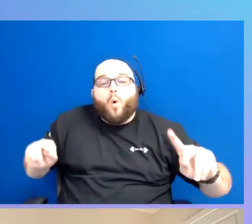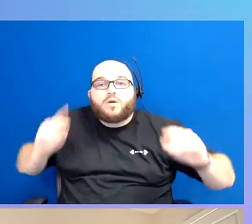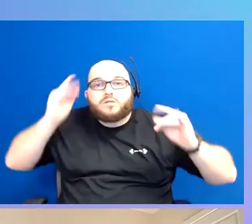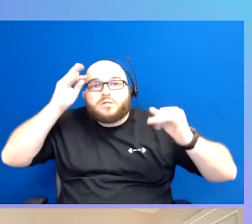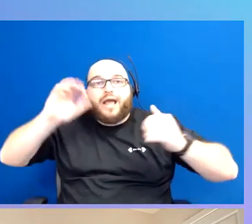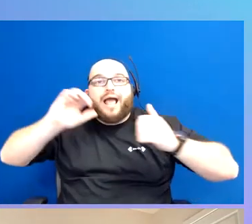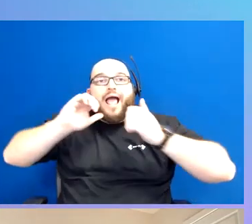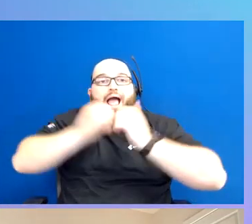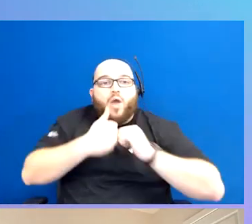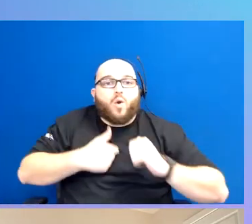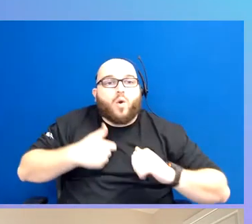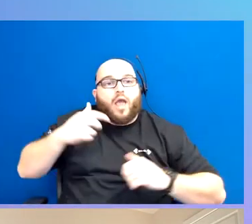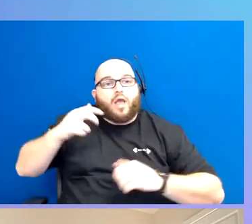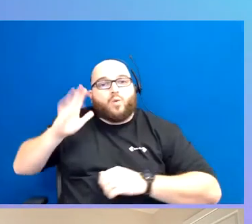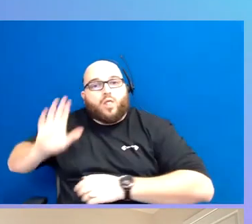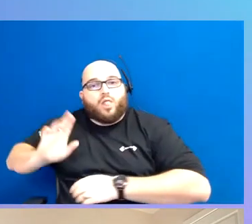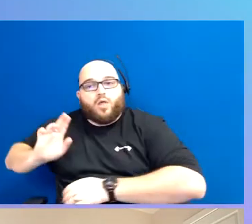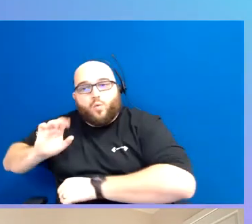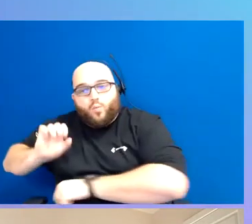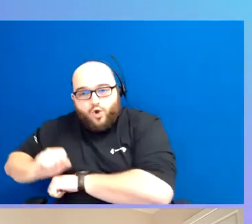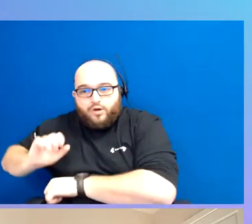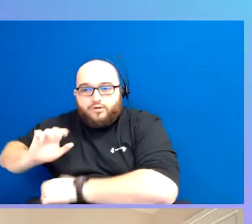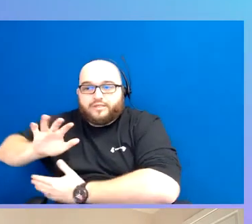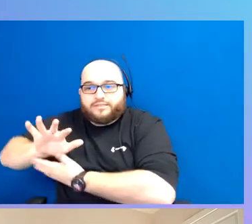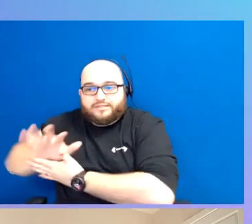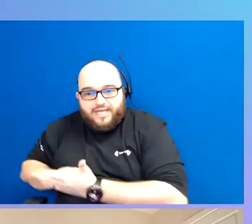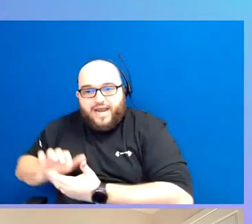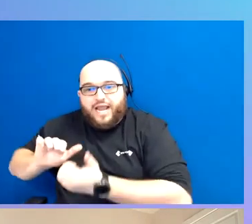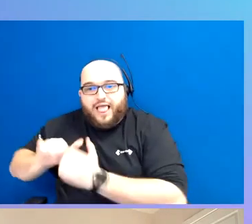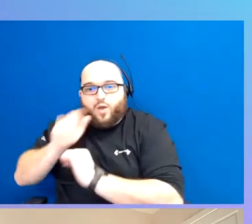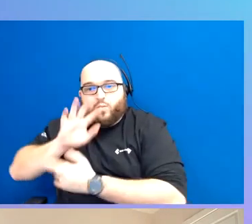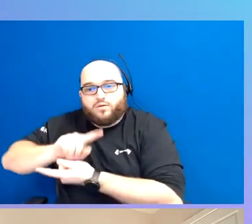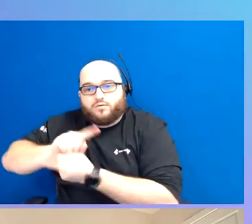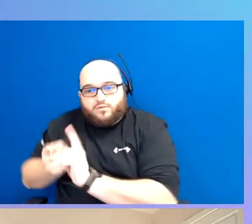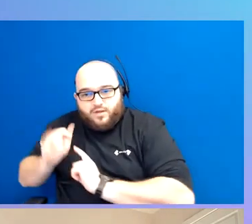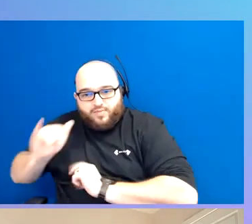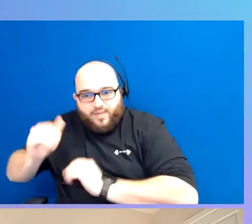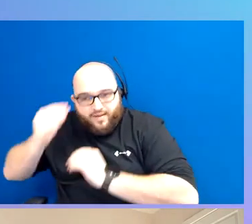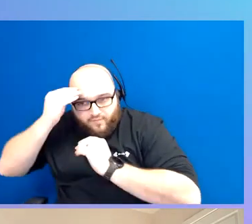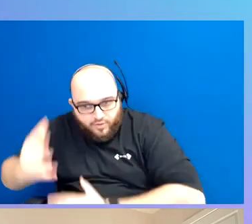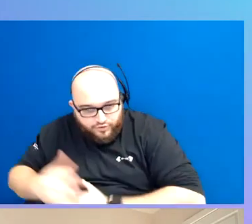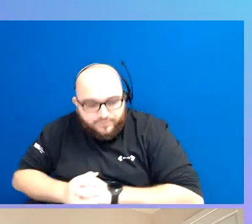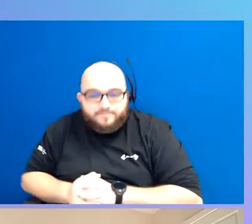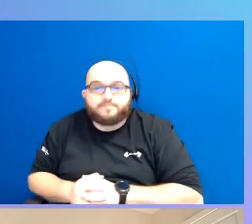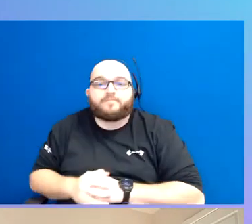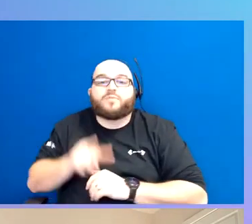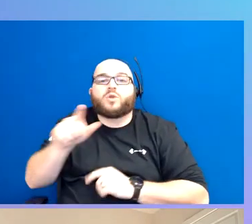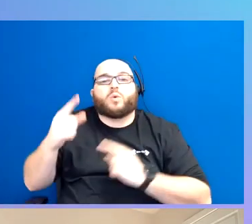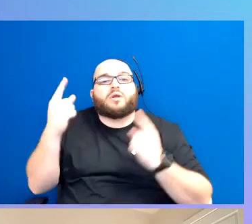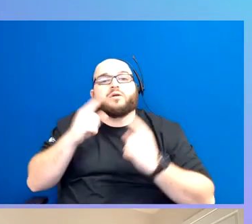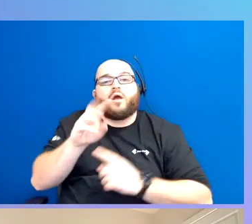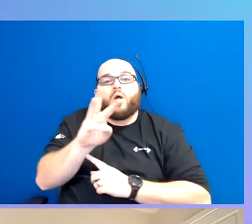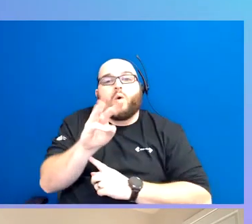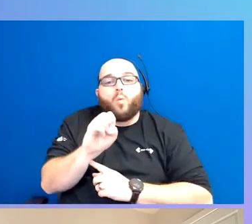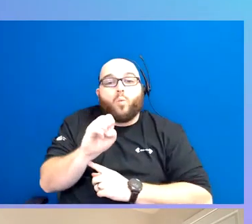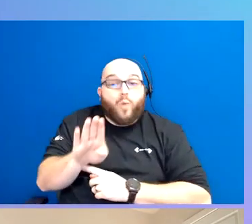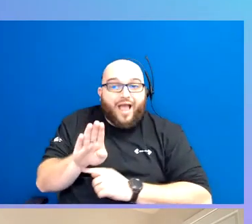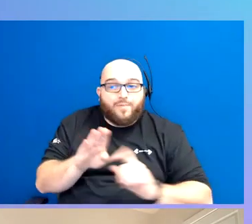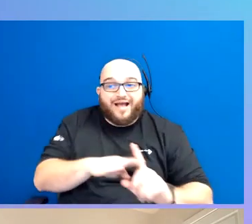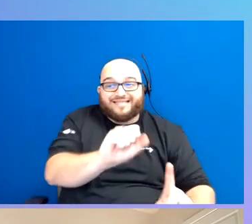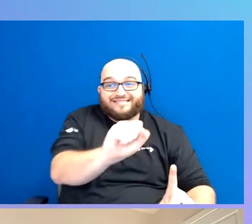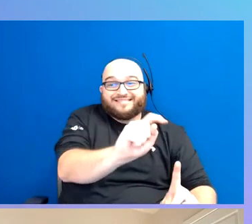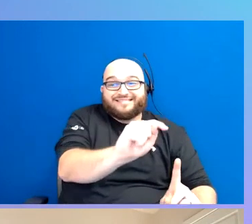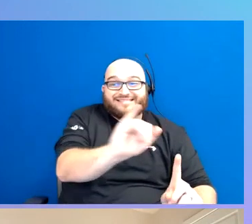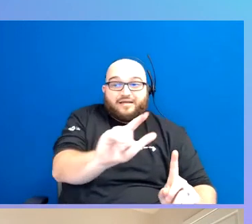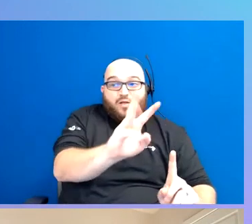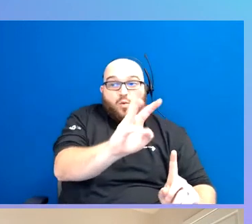designing and rendering of the information. Even if you consider a web page, a same web page being rendered